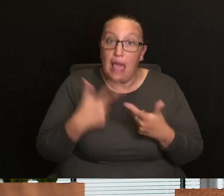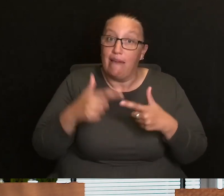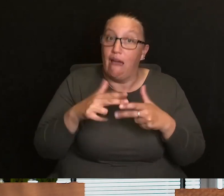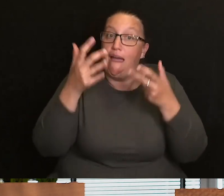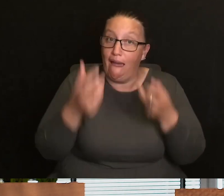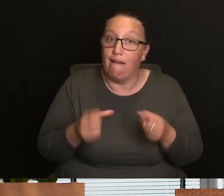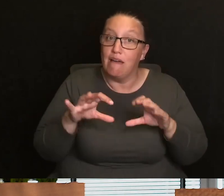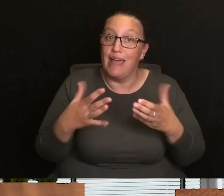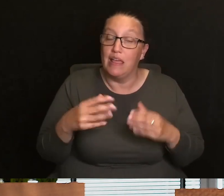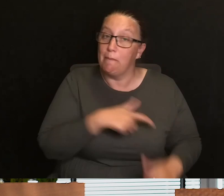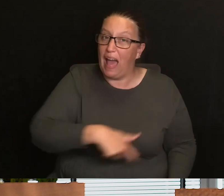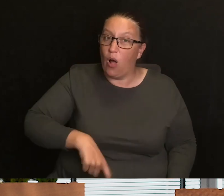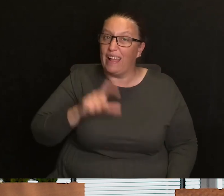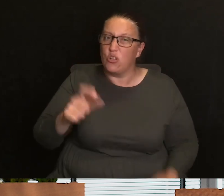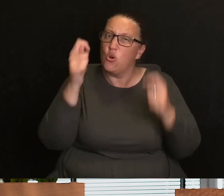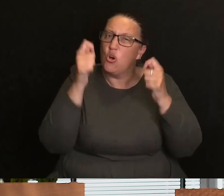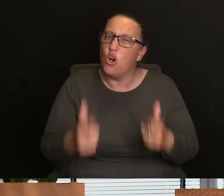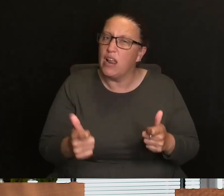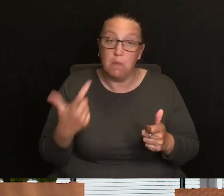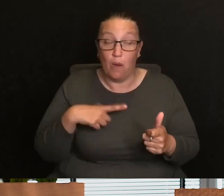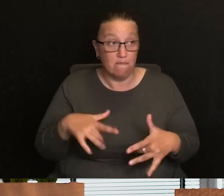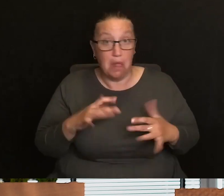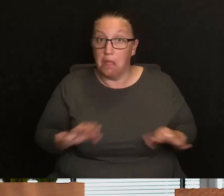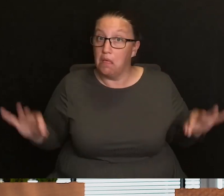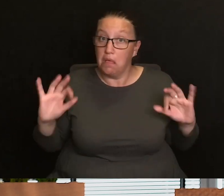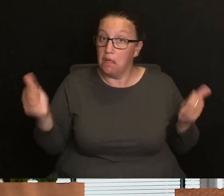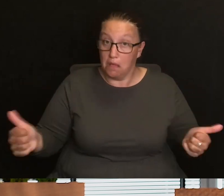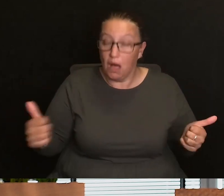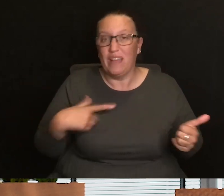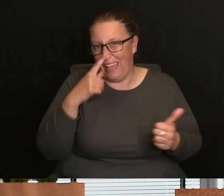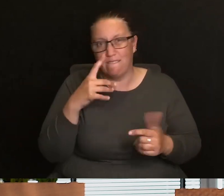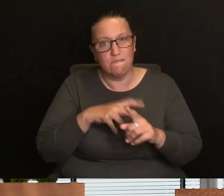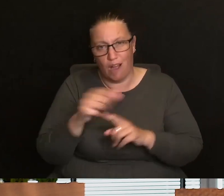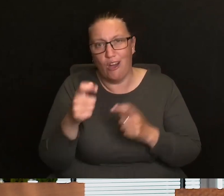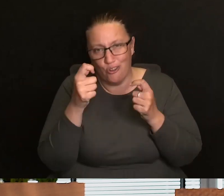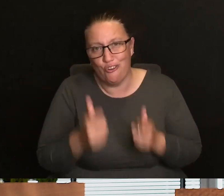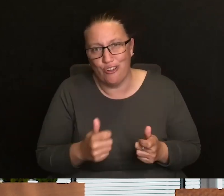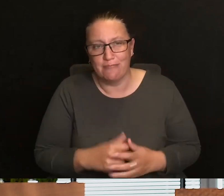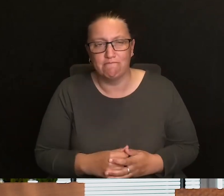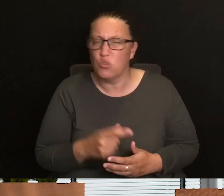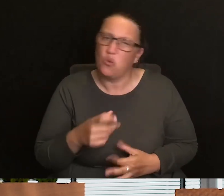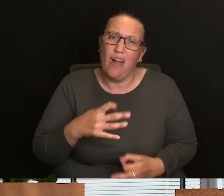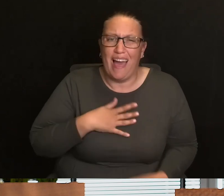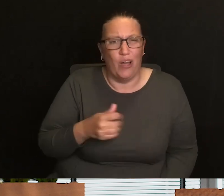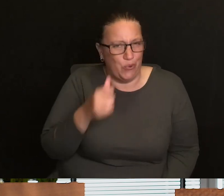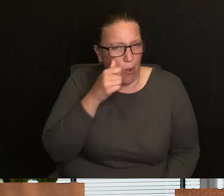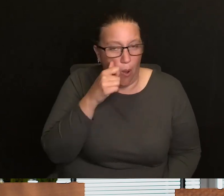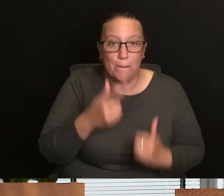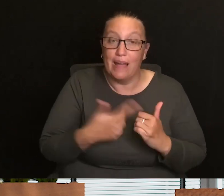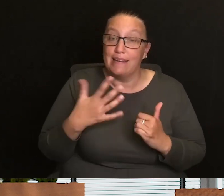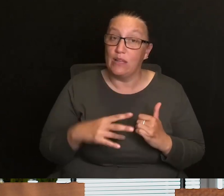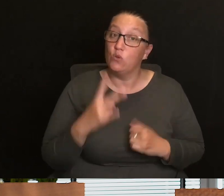likes this part, but doing the test is easier than you might think. You need to collect 2 tiny samples from 2 different